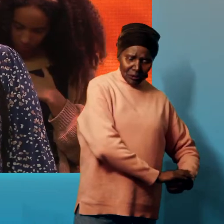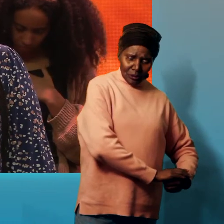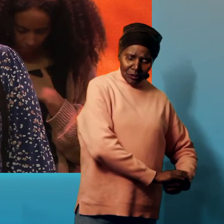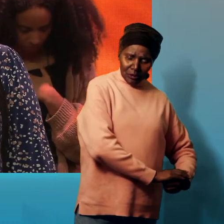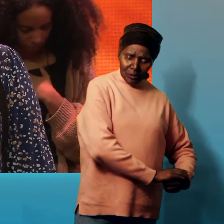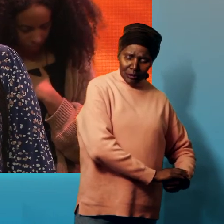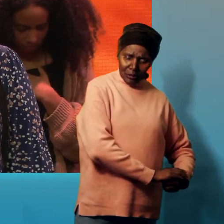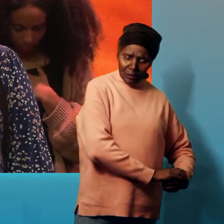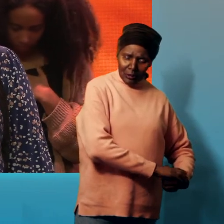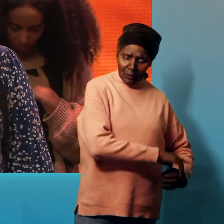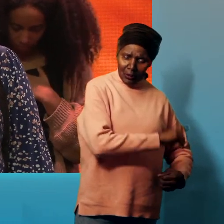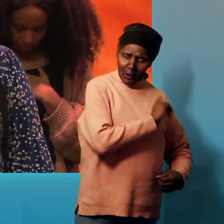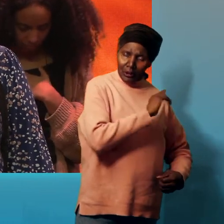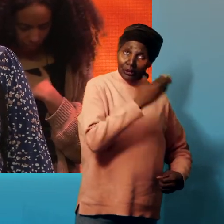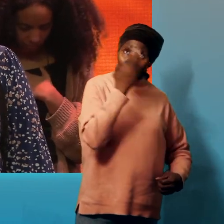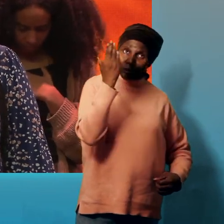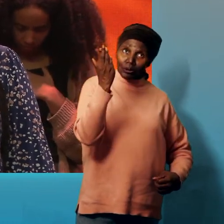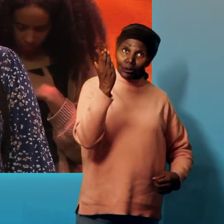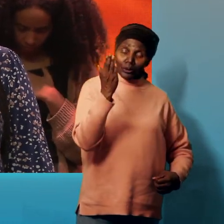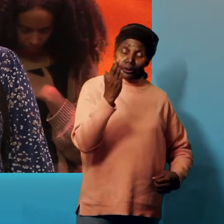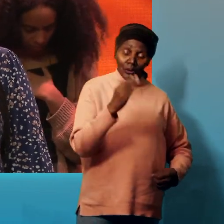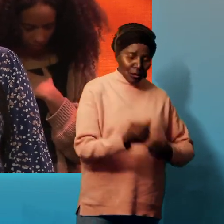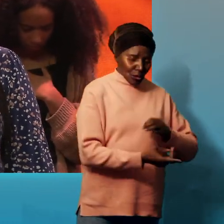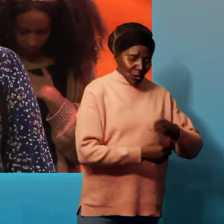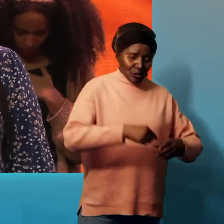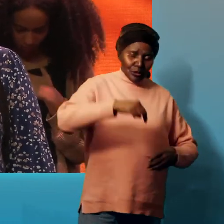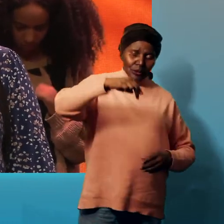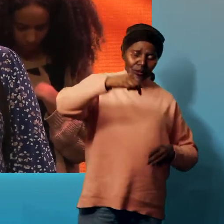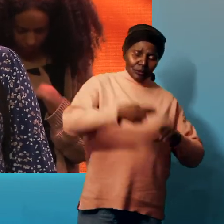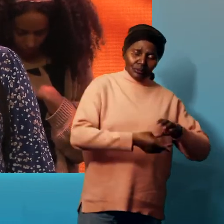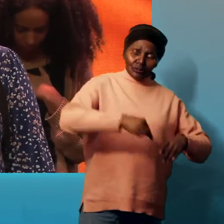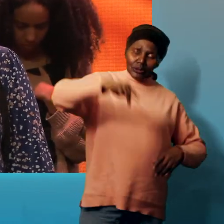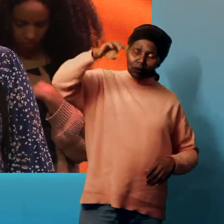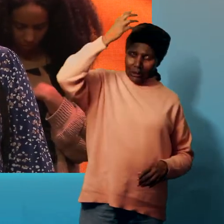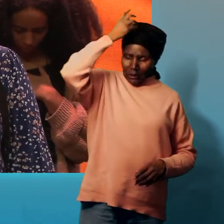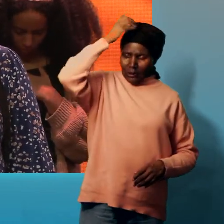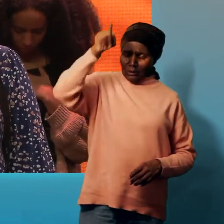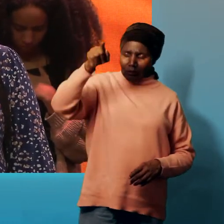You are the risen King.